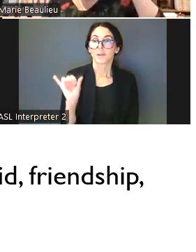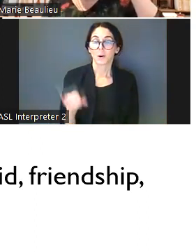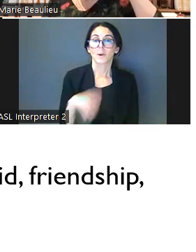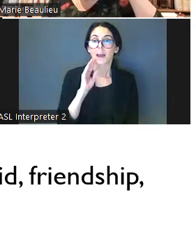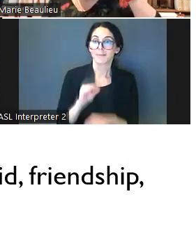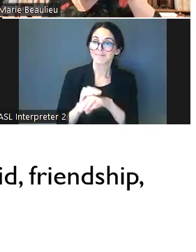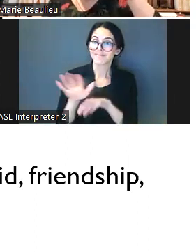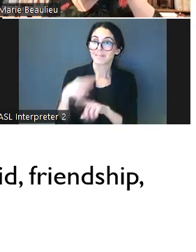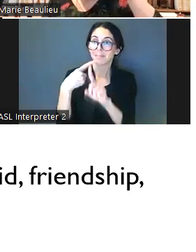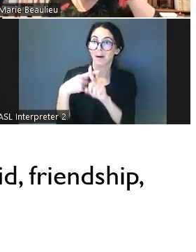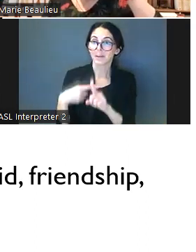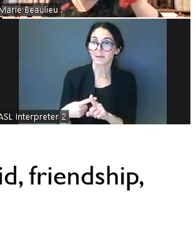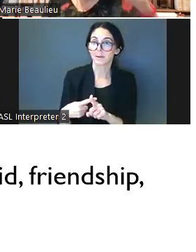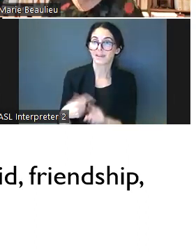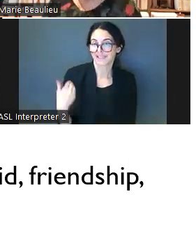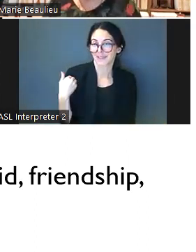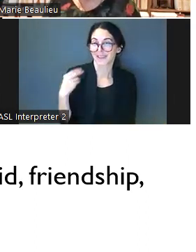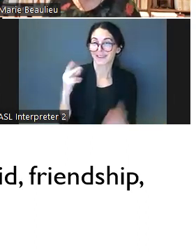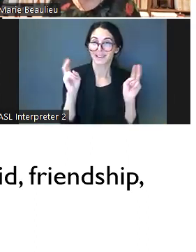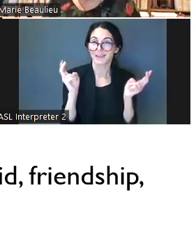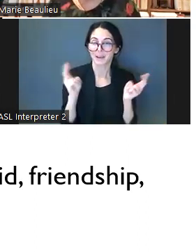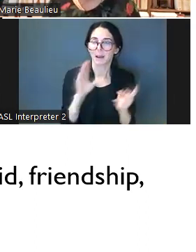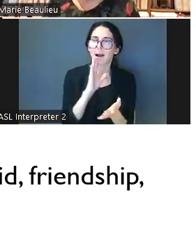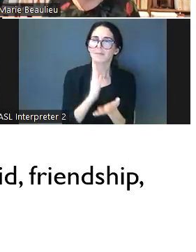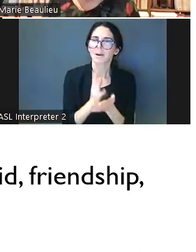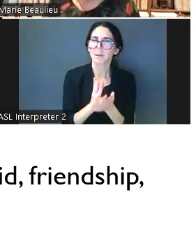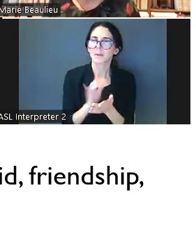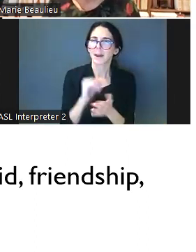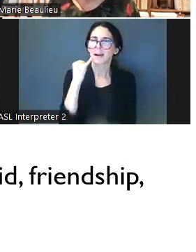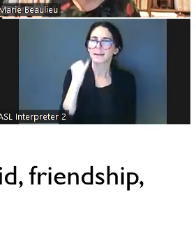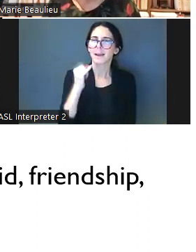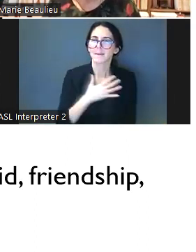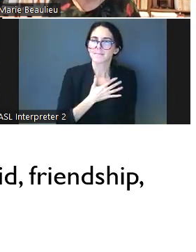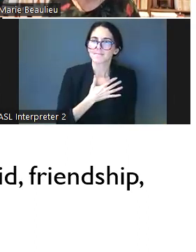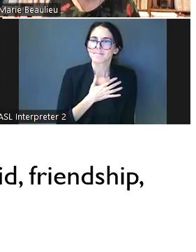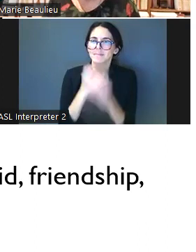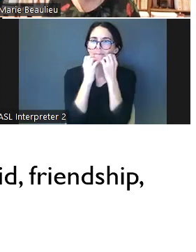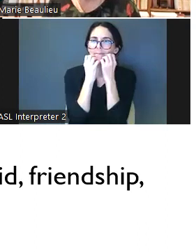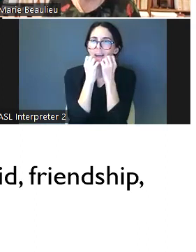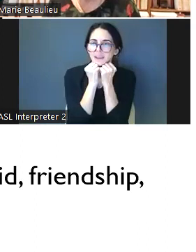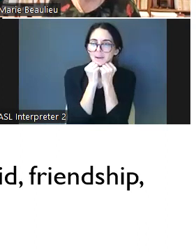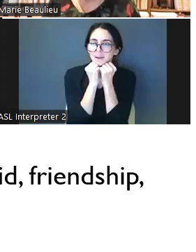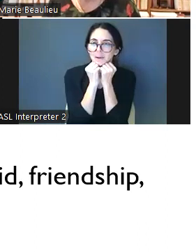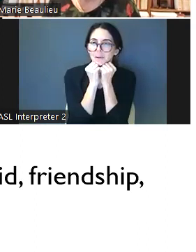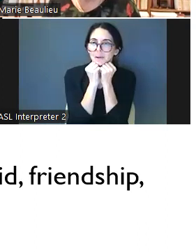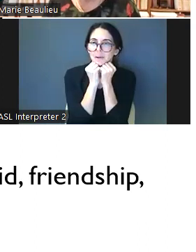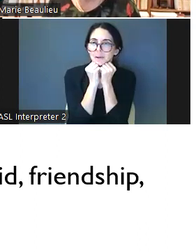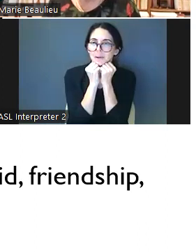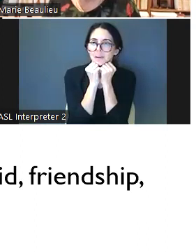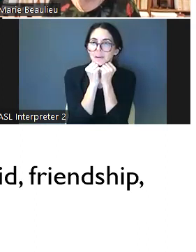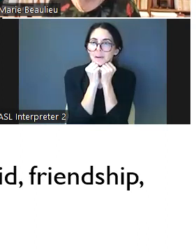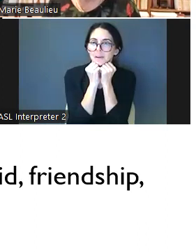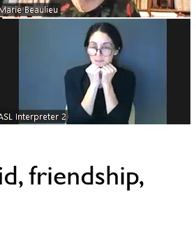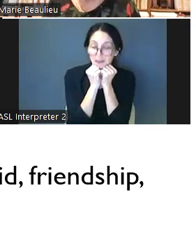So in the previous extract, I talk about the sense of value that residents who perform act of goodwill